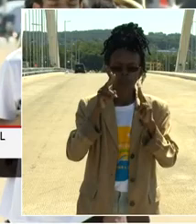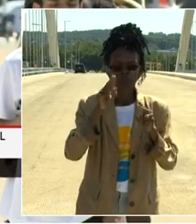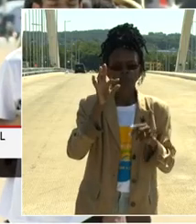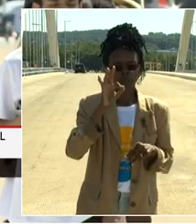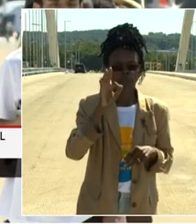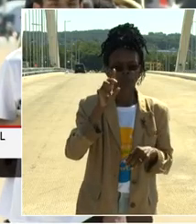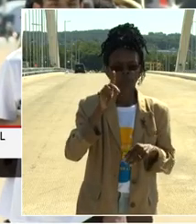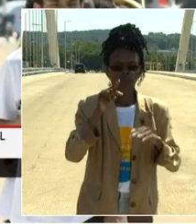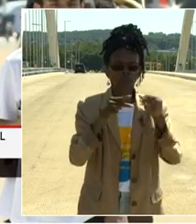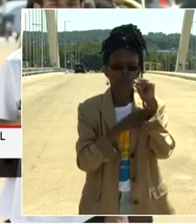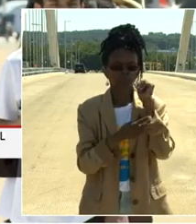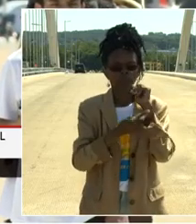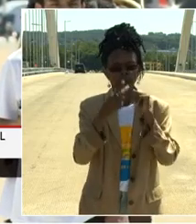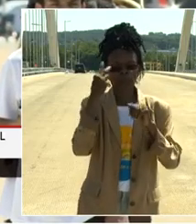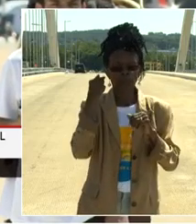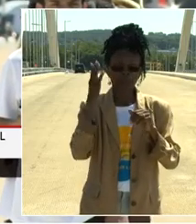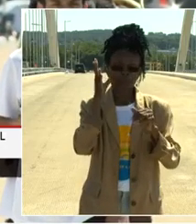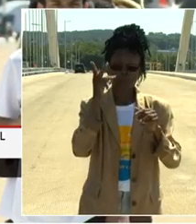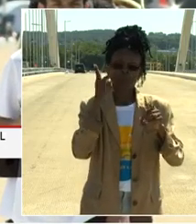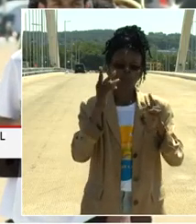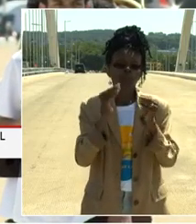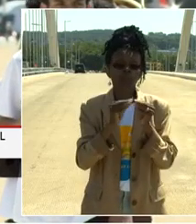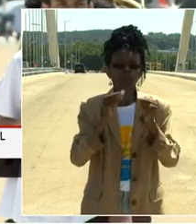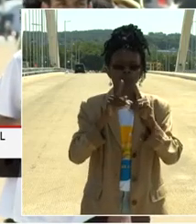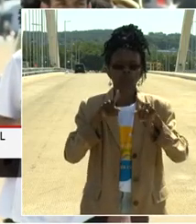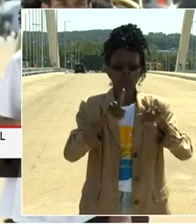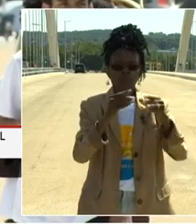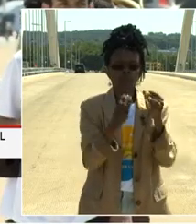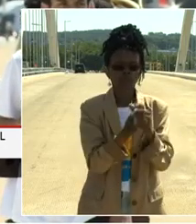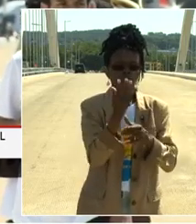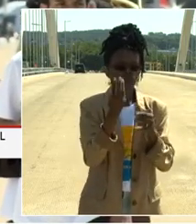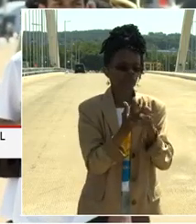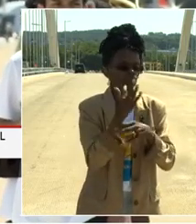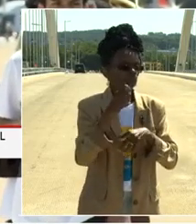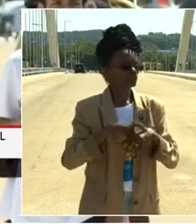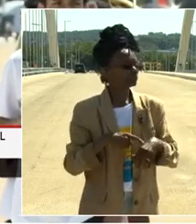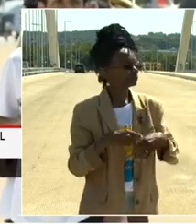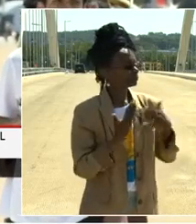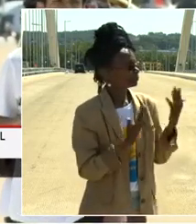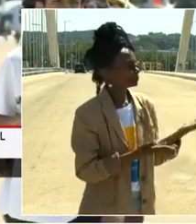for being here today, and I want to turn this back over to Mayor Muriel Bowser. Thank you.